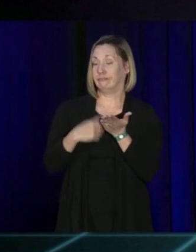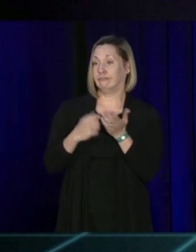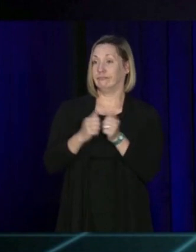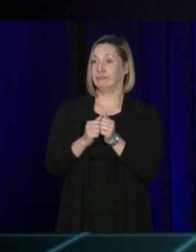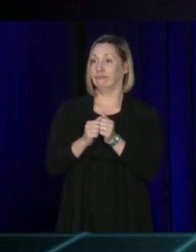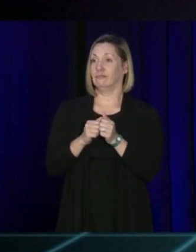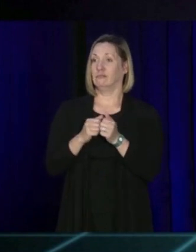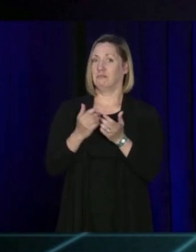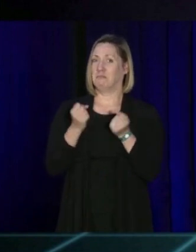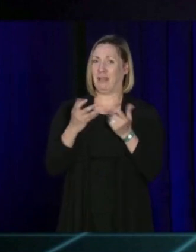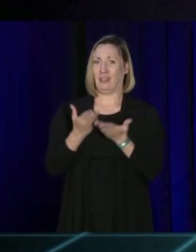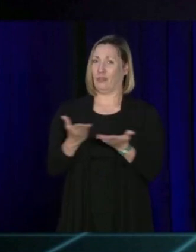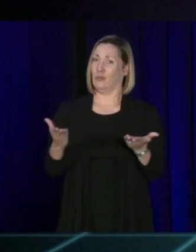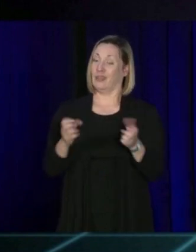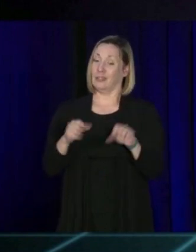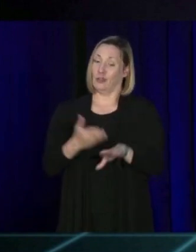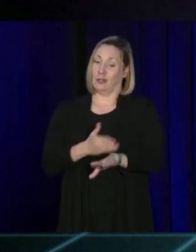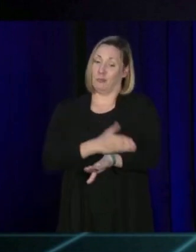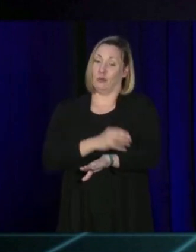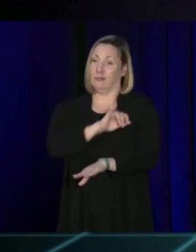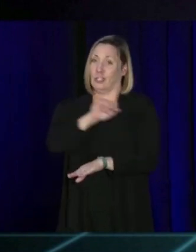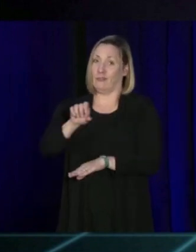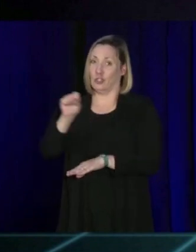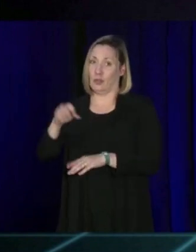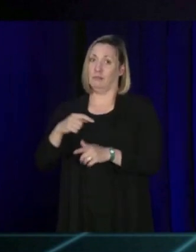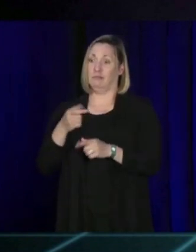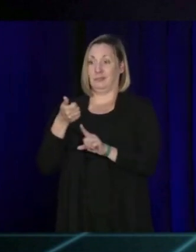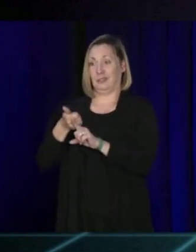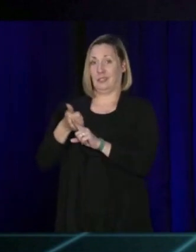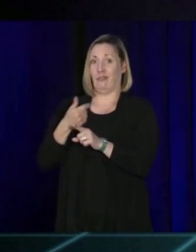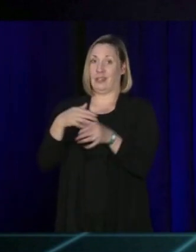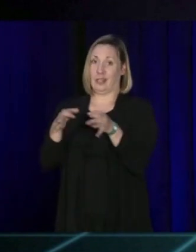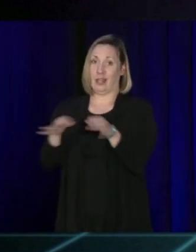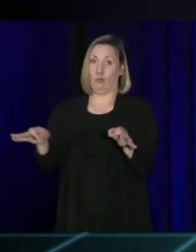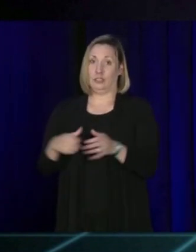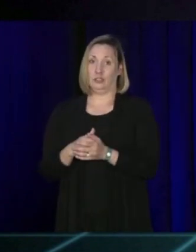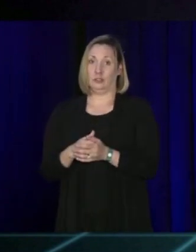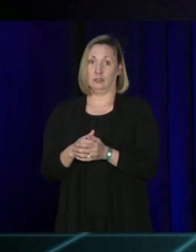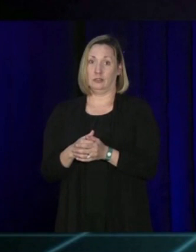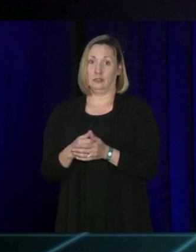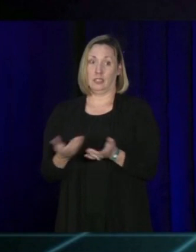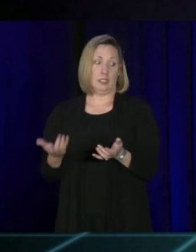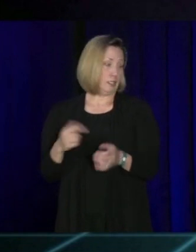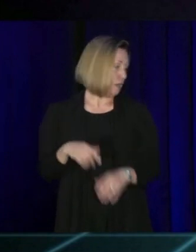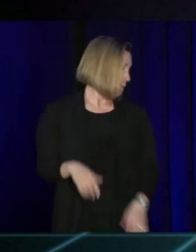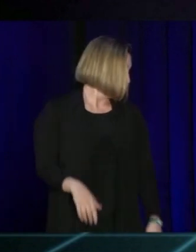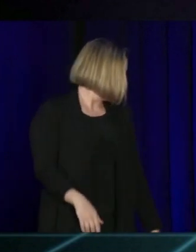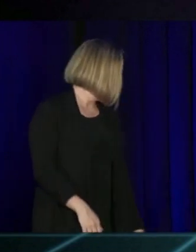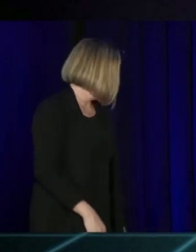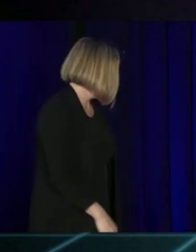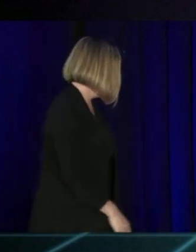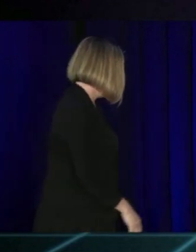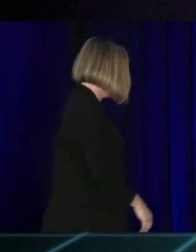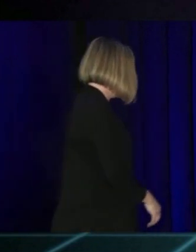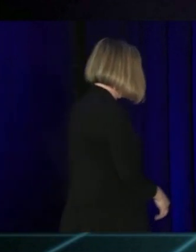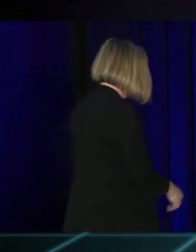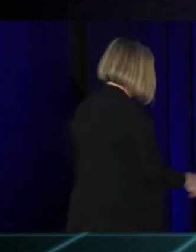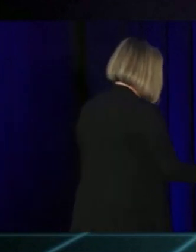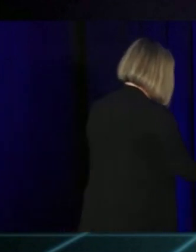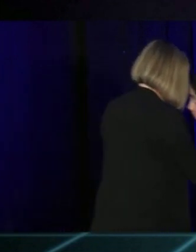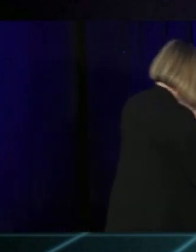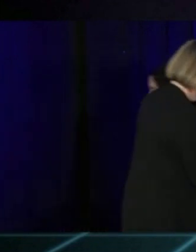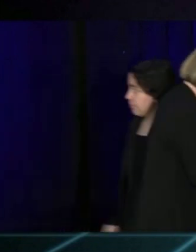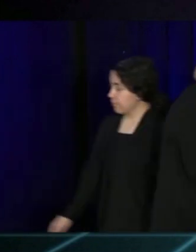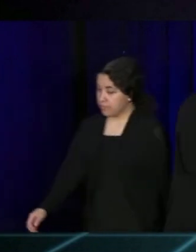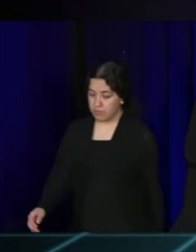things that could improve JavaScript as a language. Now back to Kent's post, he says something that is, I prefer to